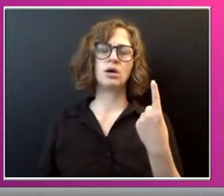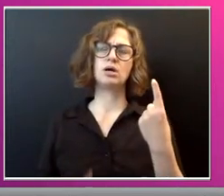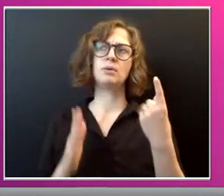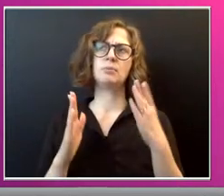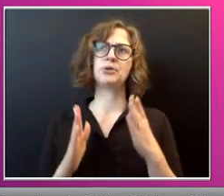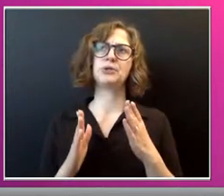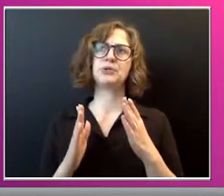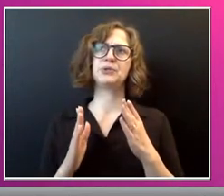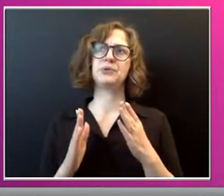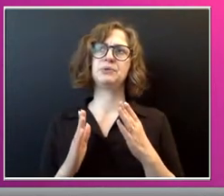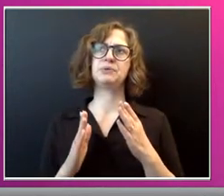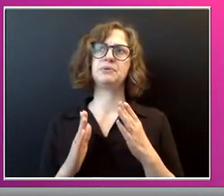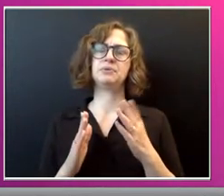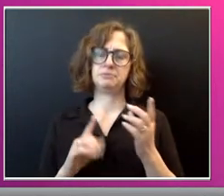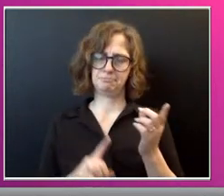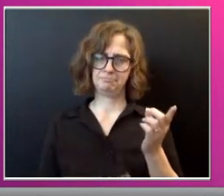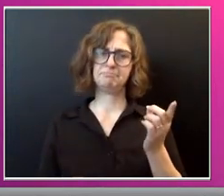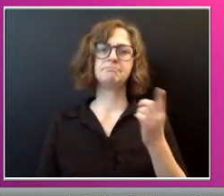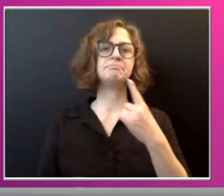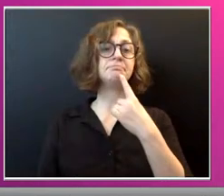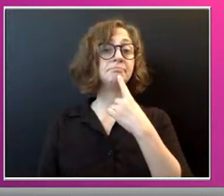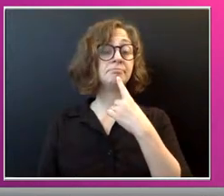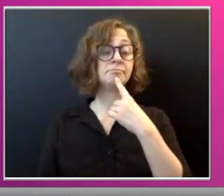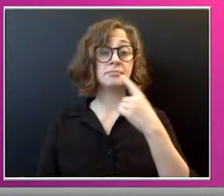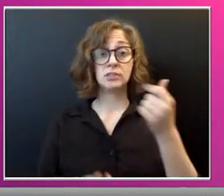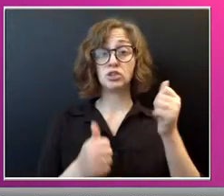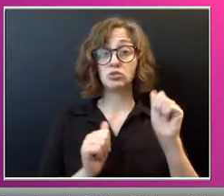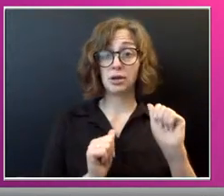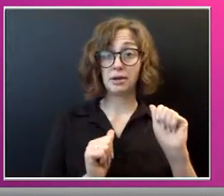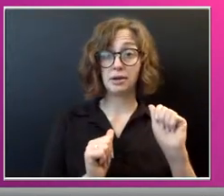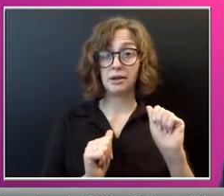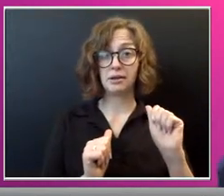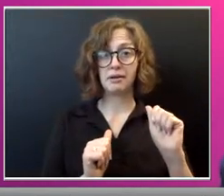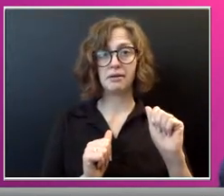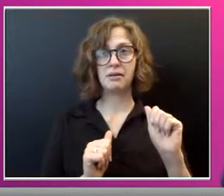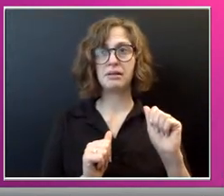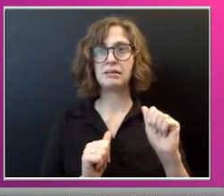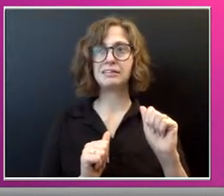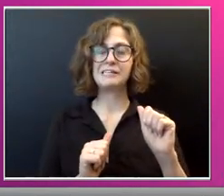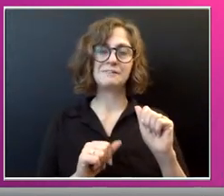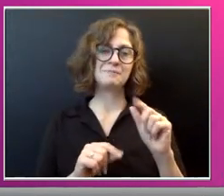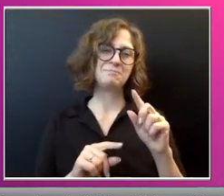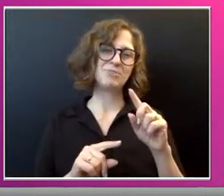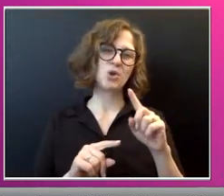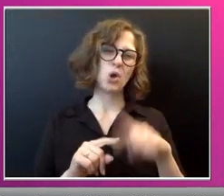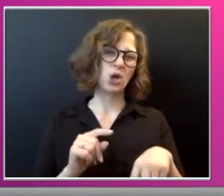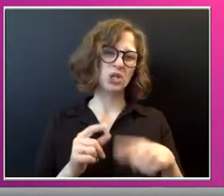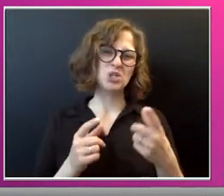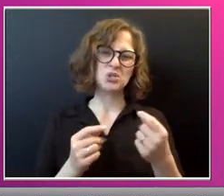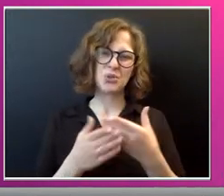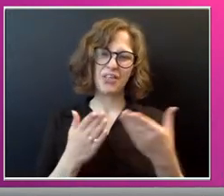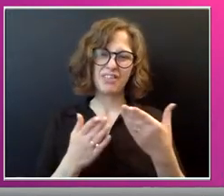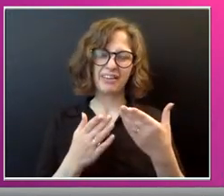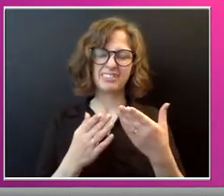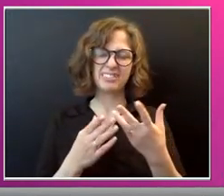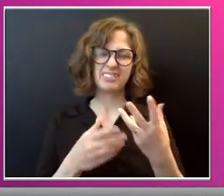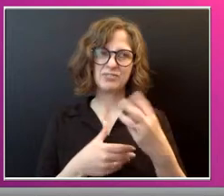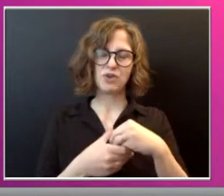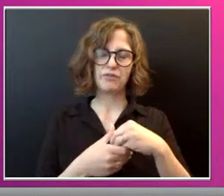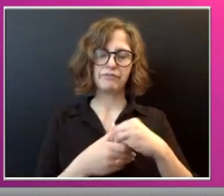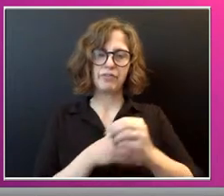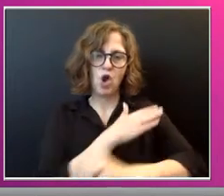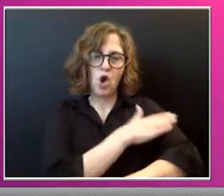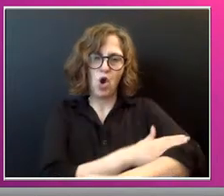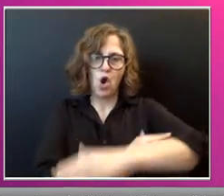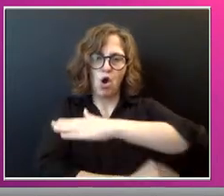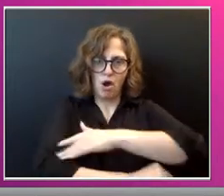said she tried it and she couldn't quite do the ones that involved arm strength, and I told her, well,